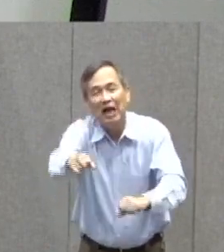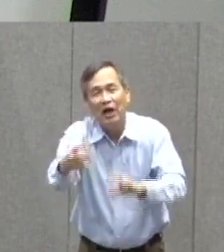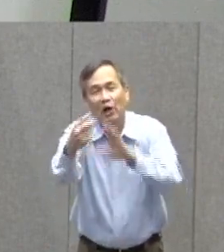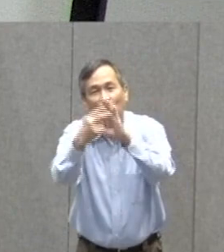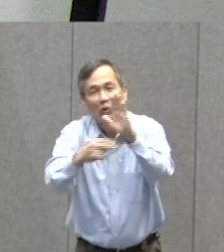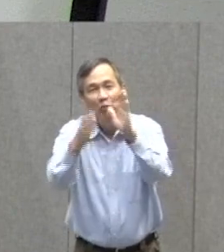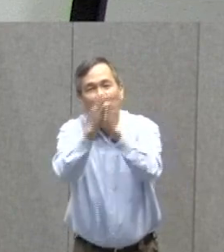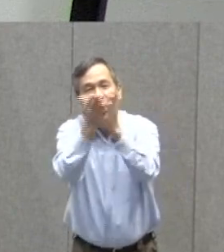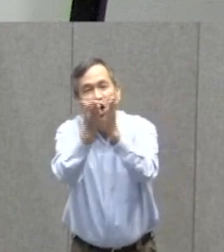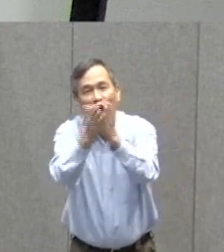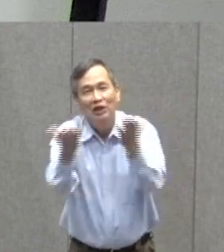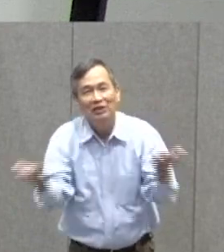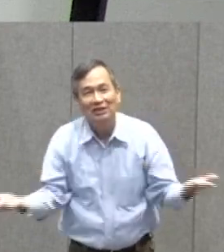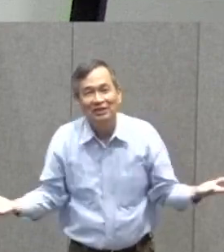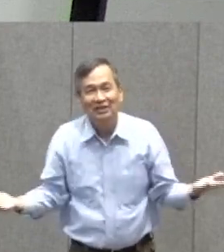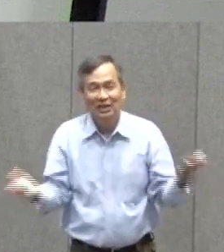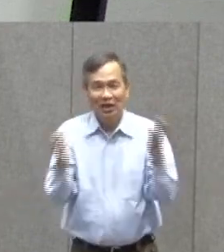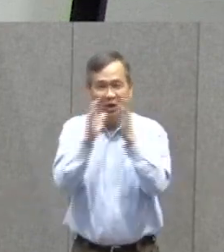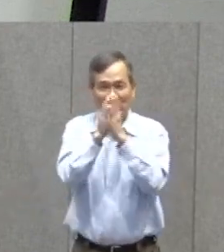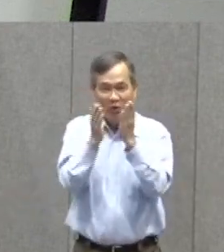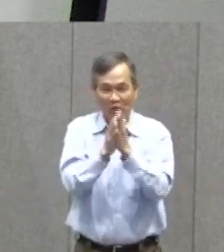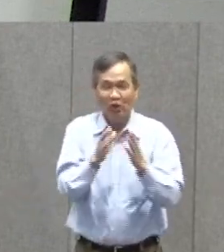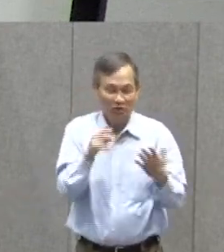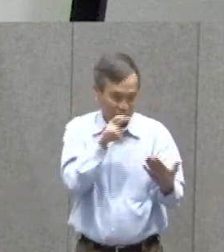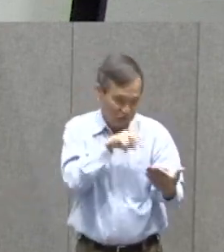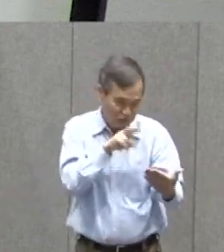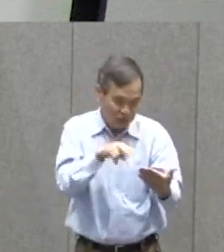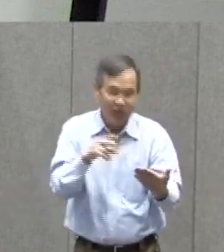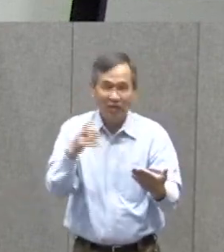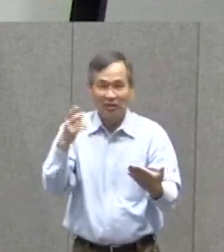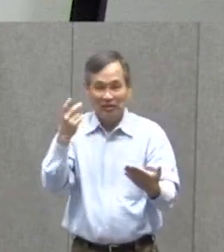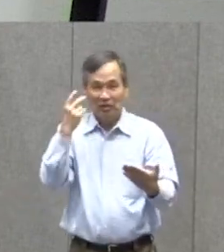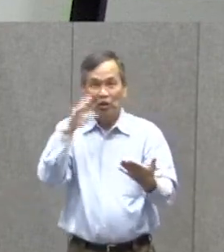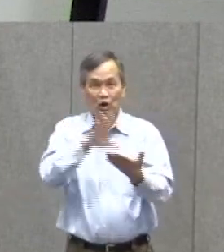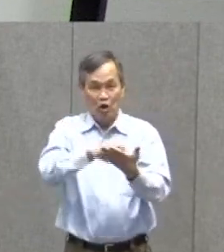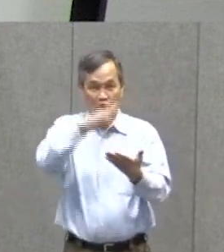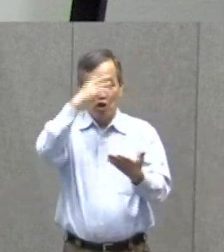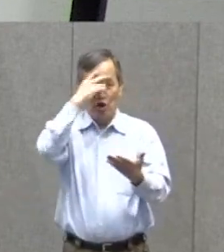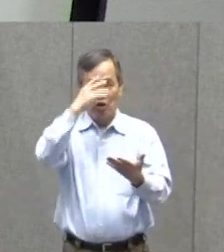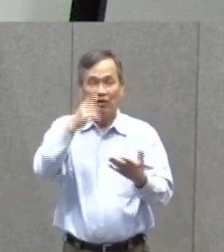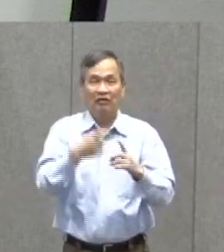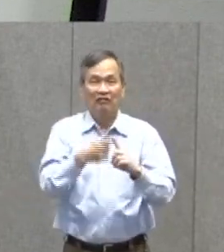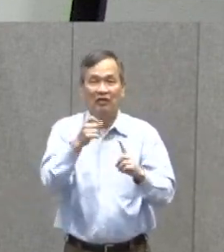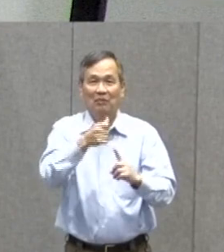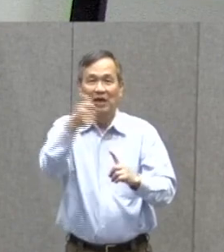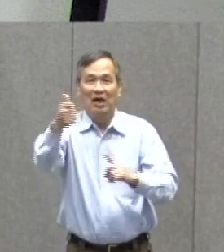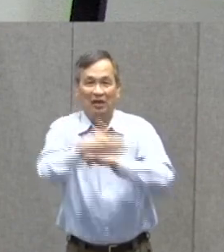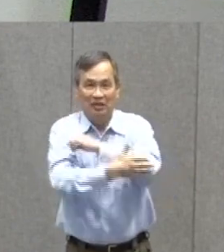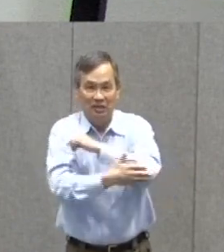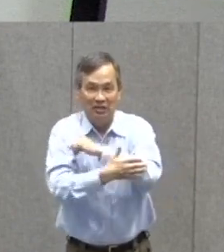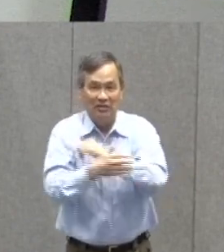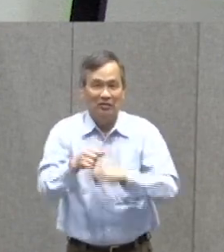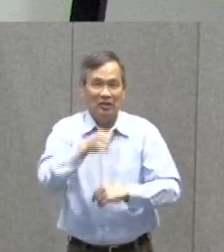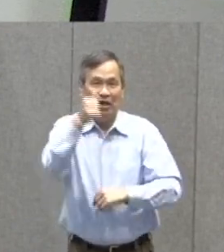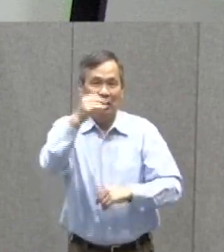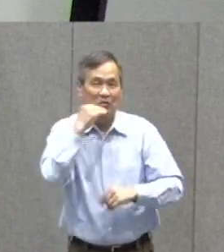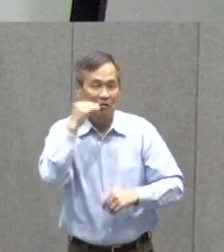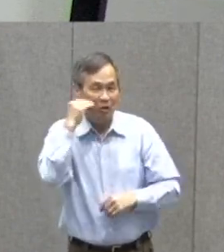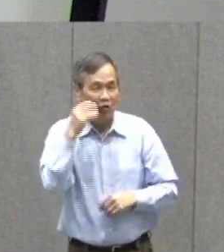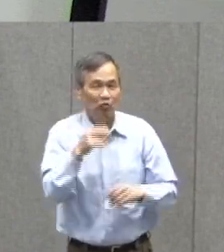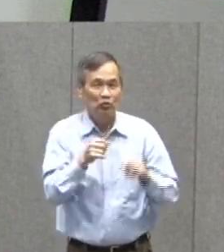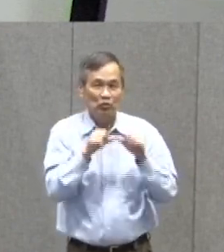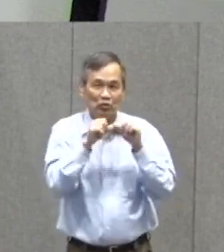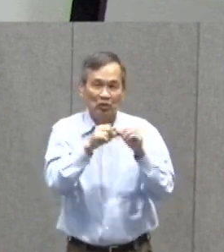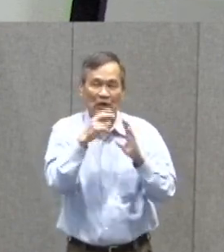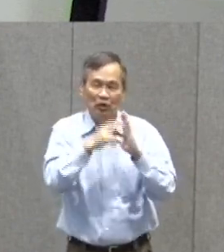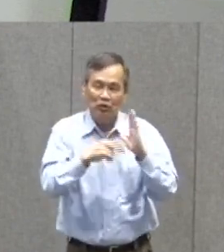that will take you to different homes that you can discover and think about as you read those books.